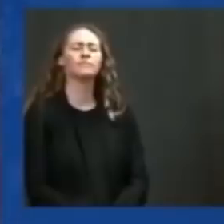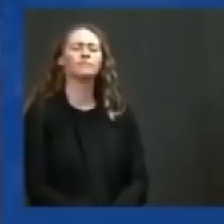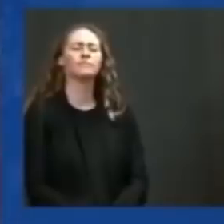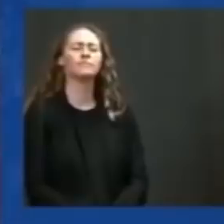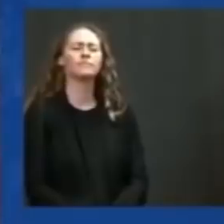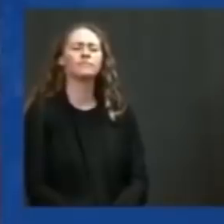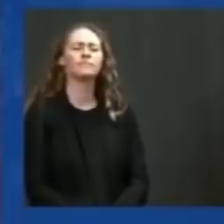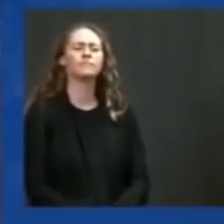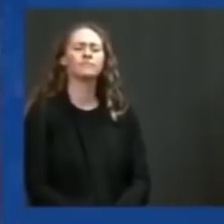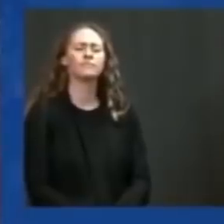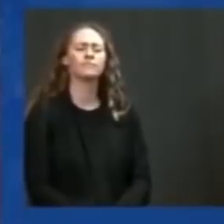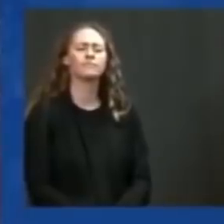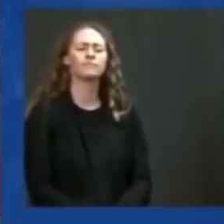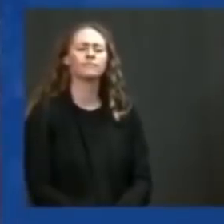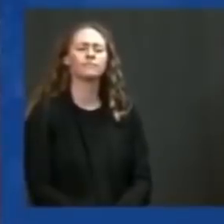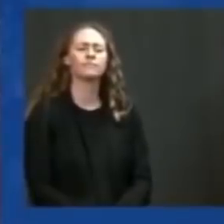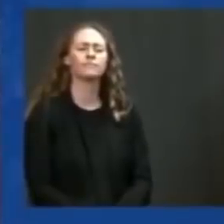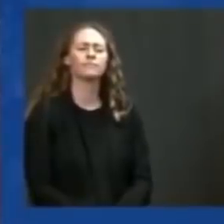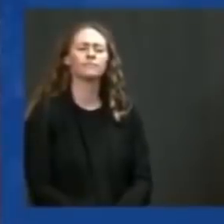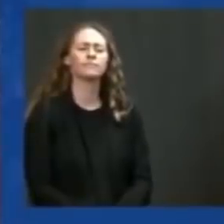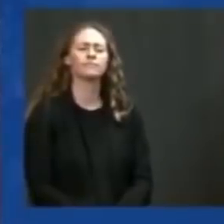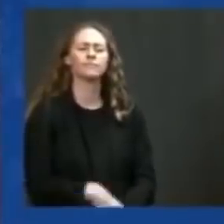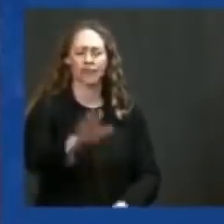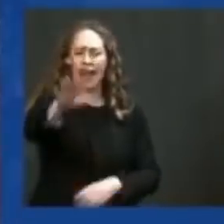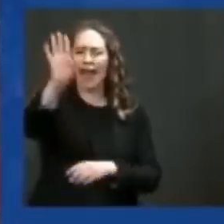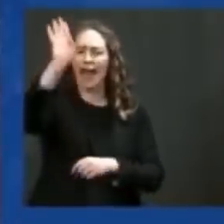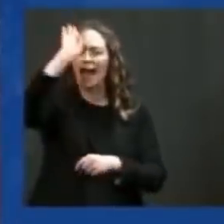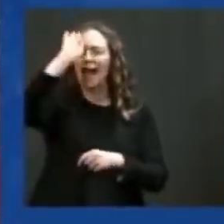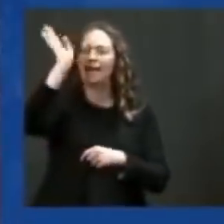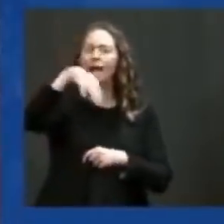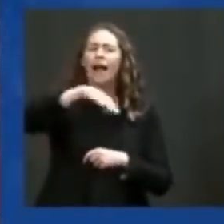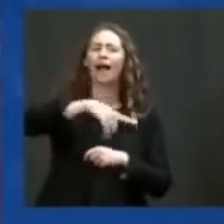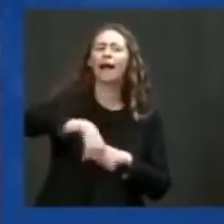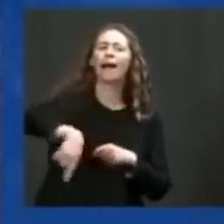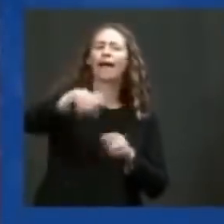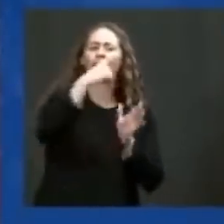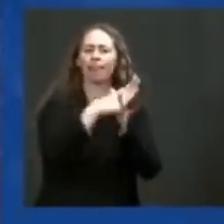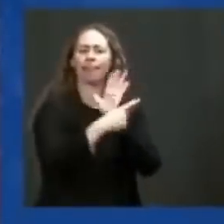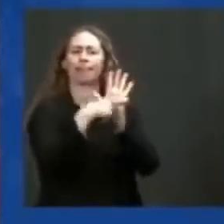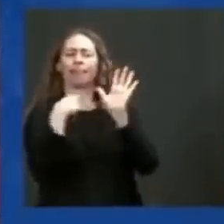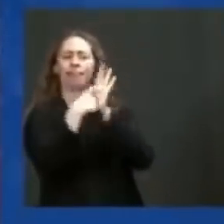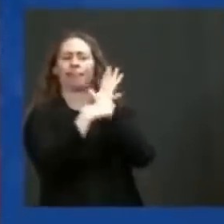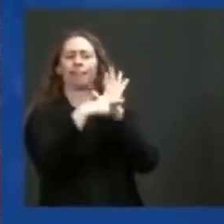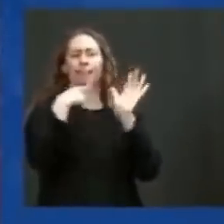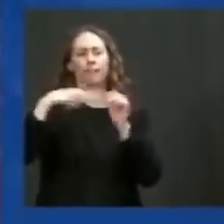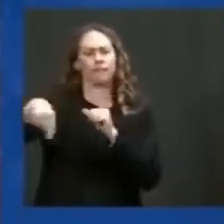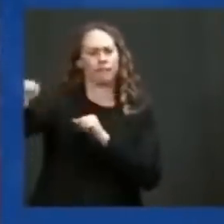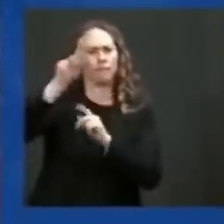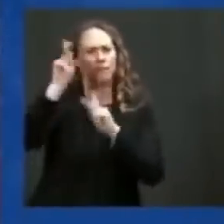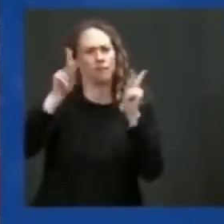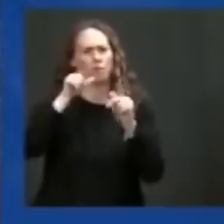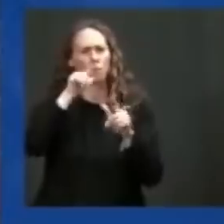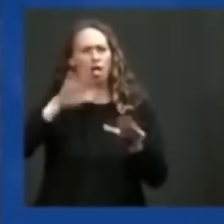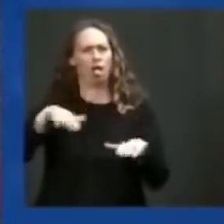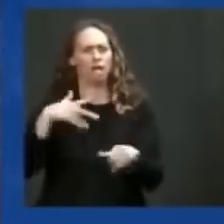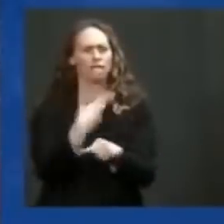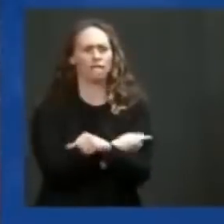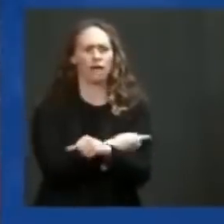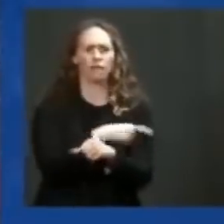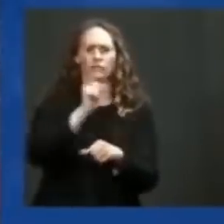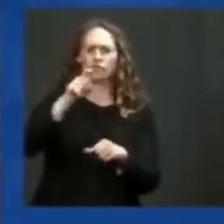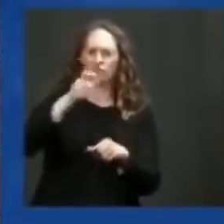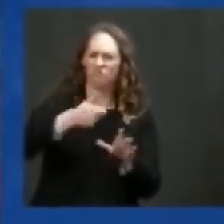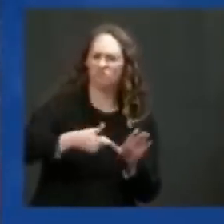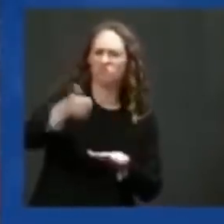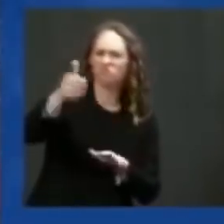or criticized, saying that unvaccinated people should go back across the border. But